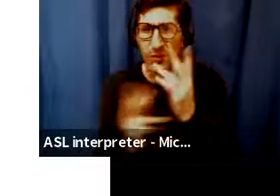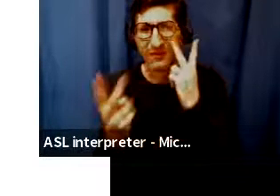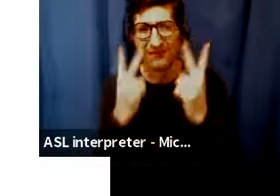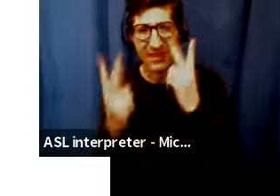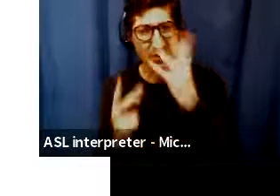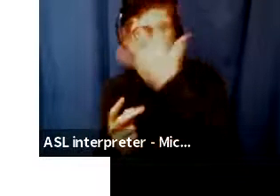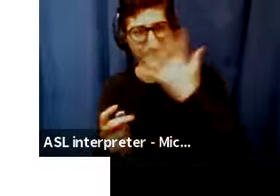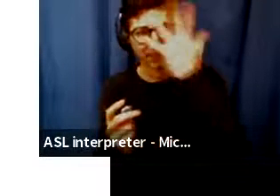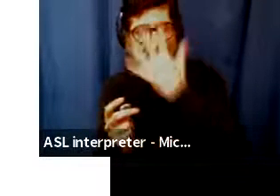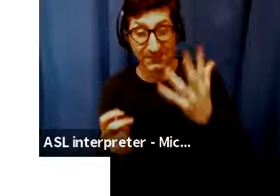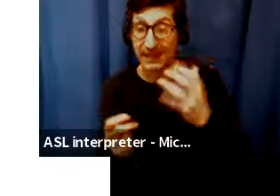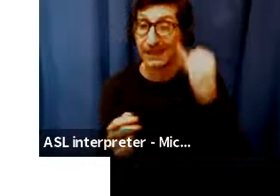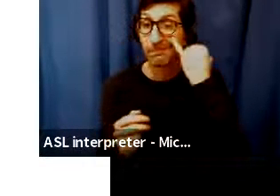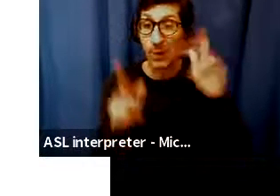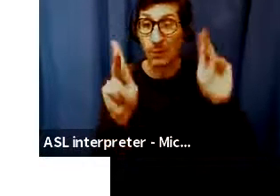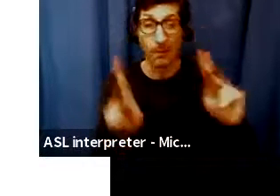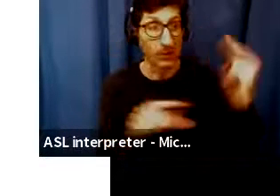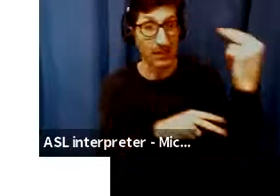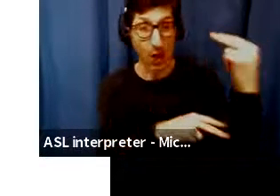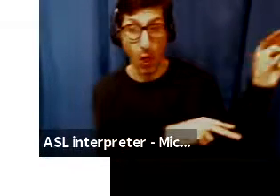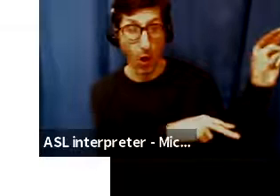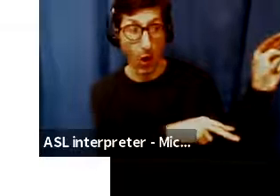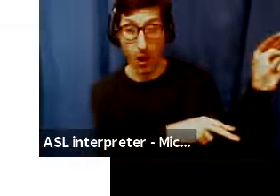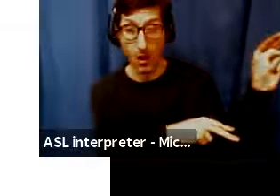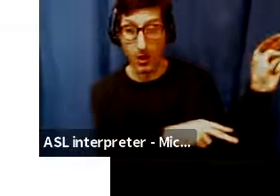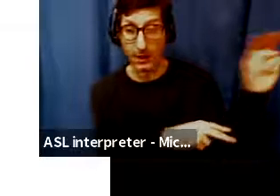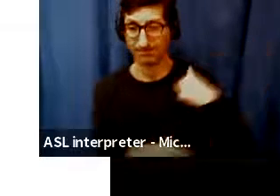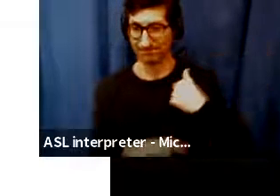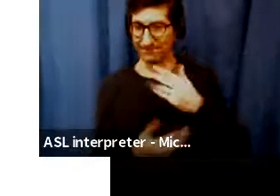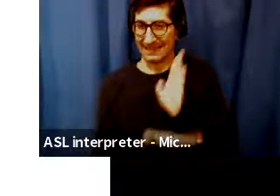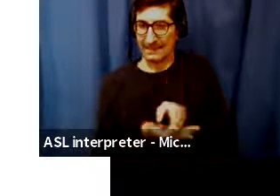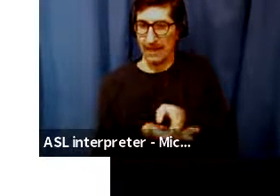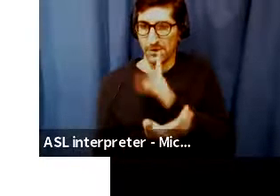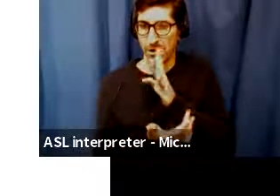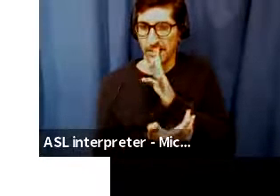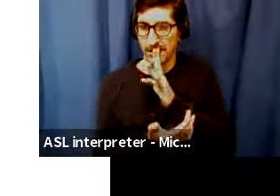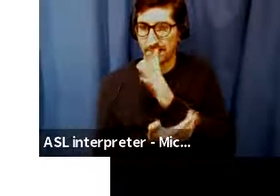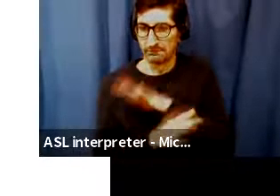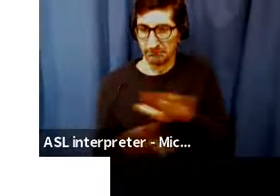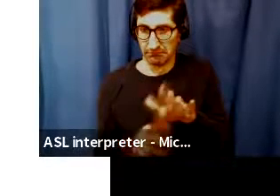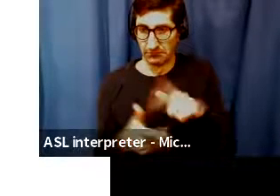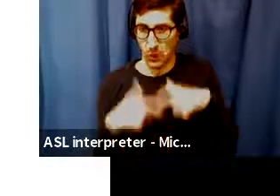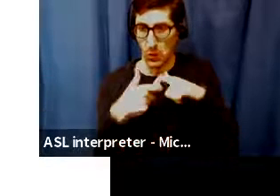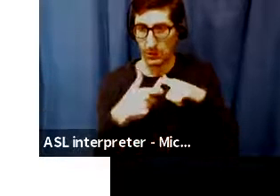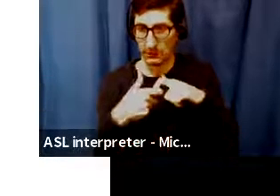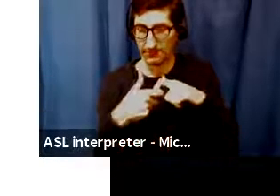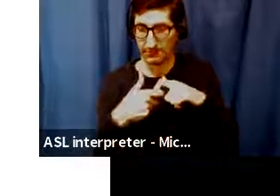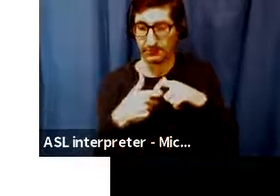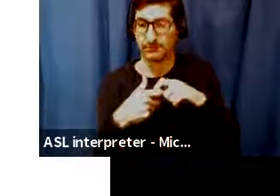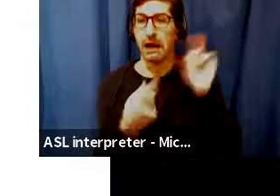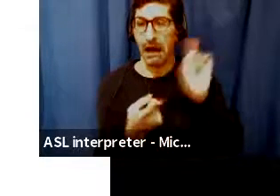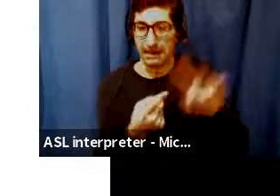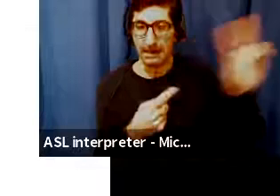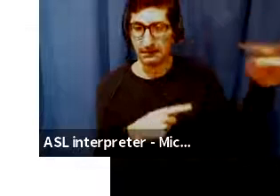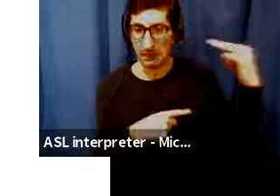you for any reason, stop talking. And then I'm a big believer of